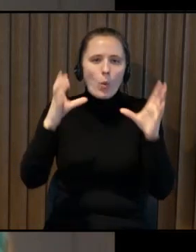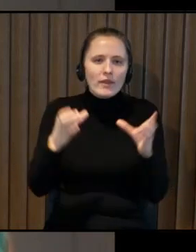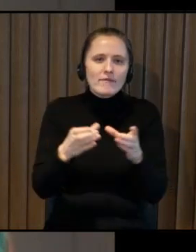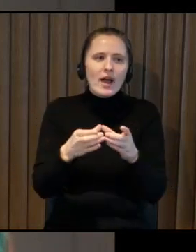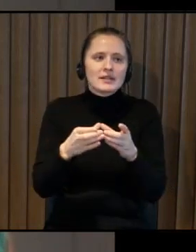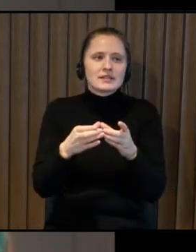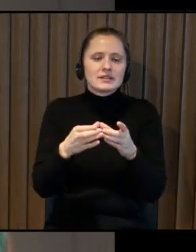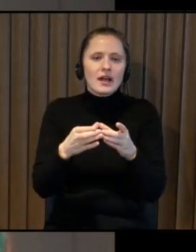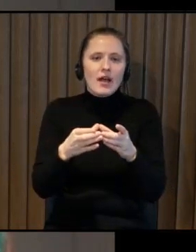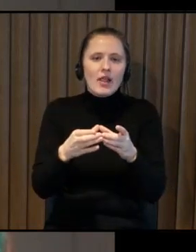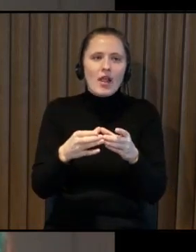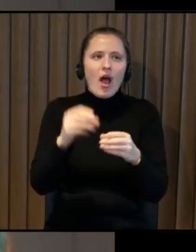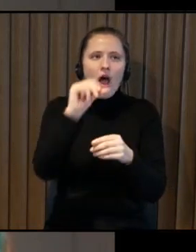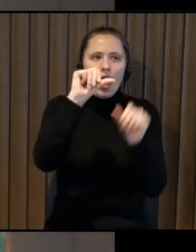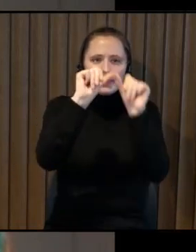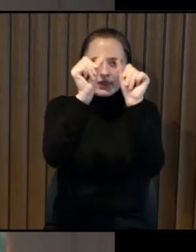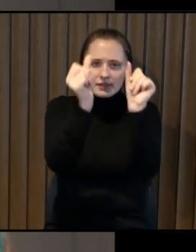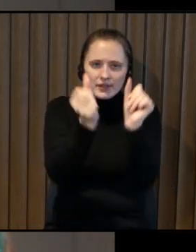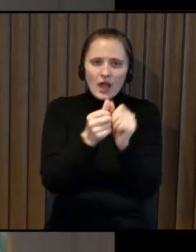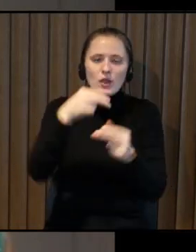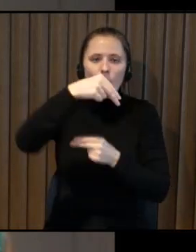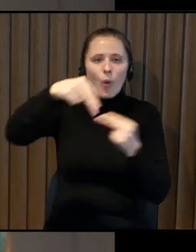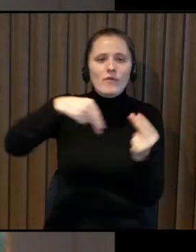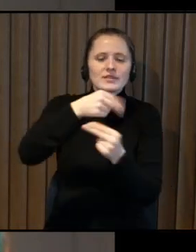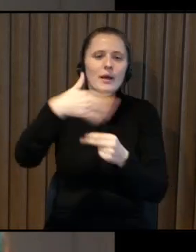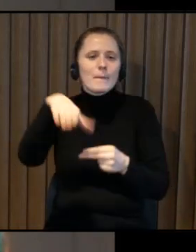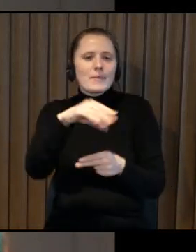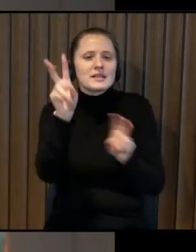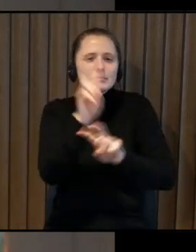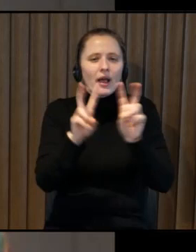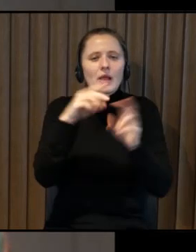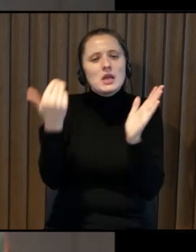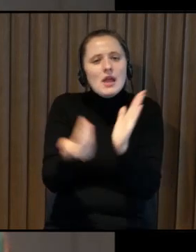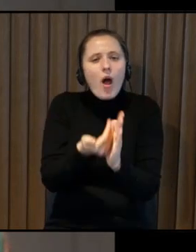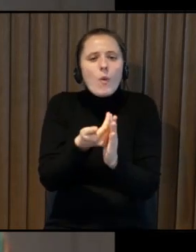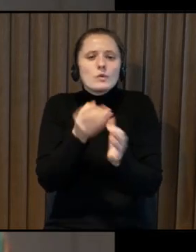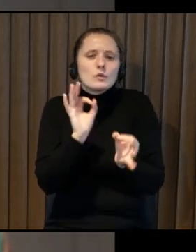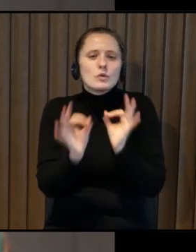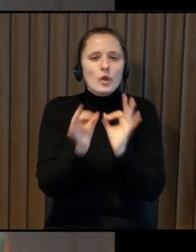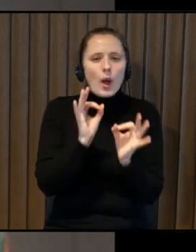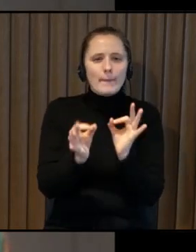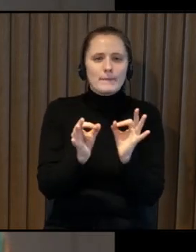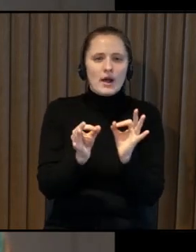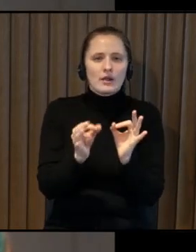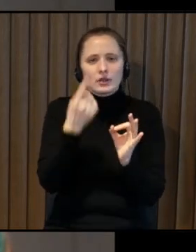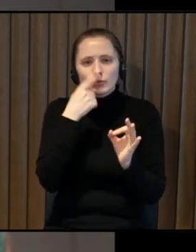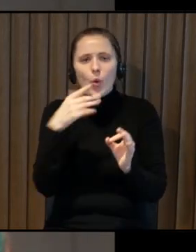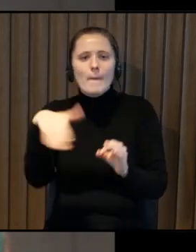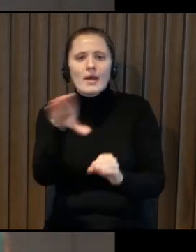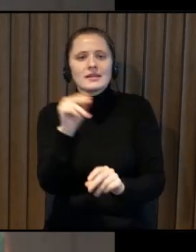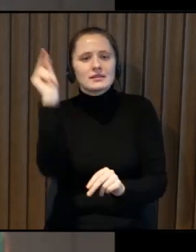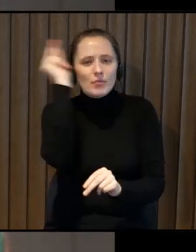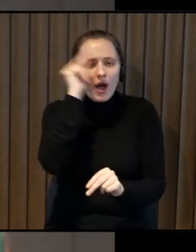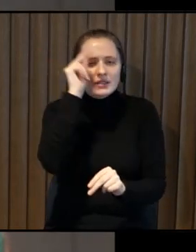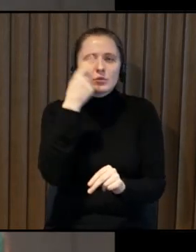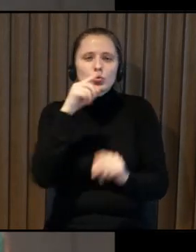it or should we reassess it? Because we are at a United Design Conference